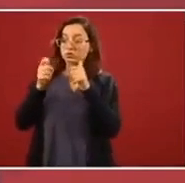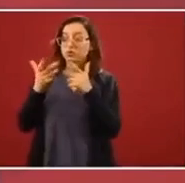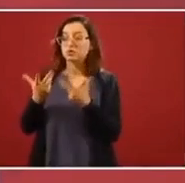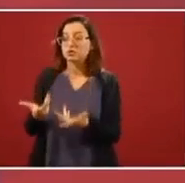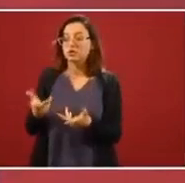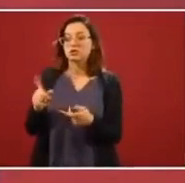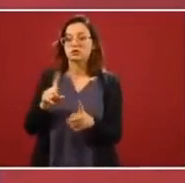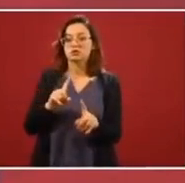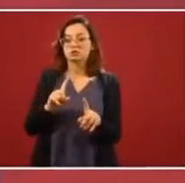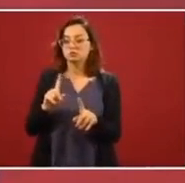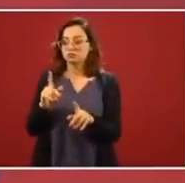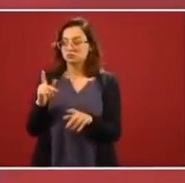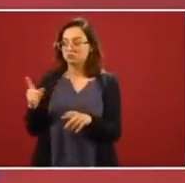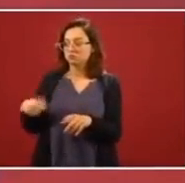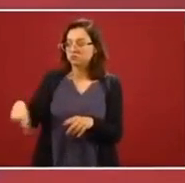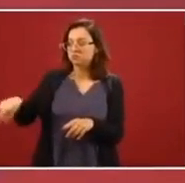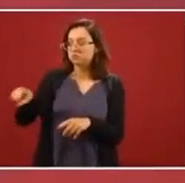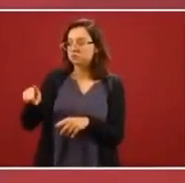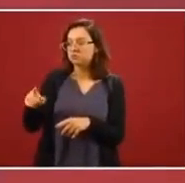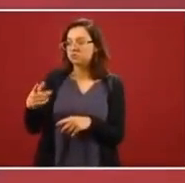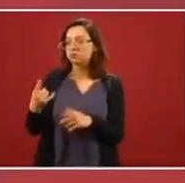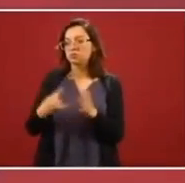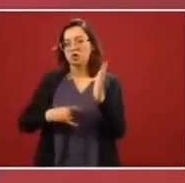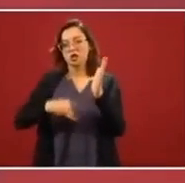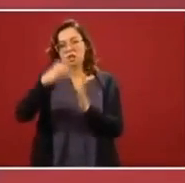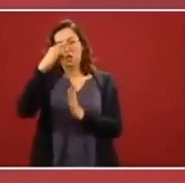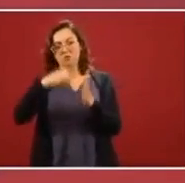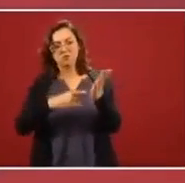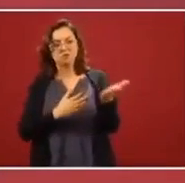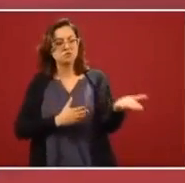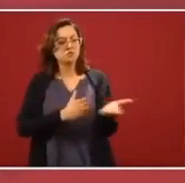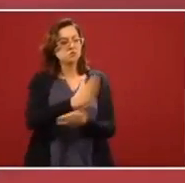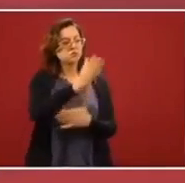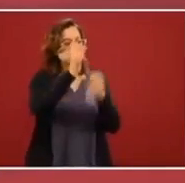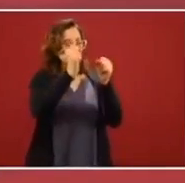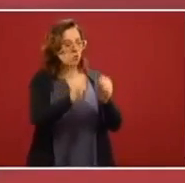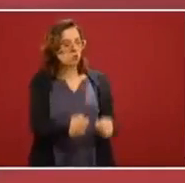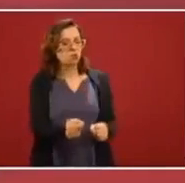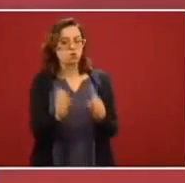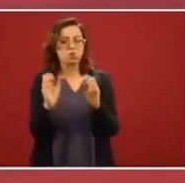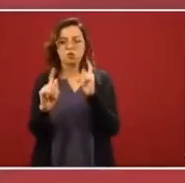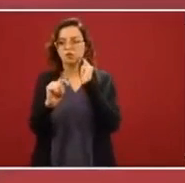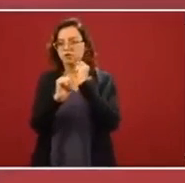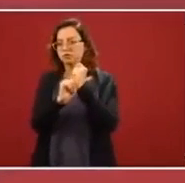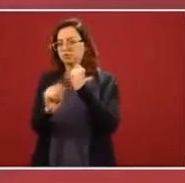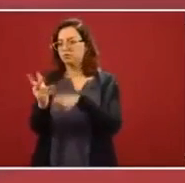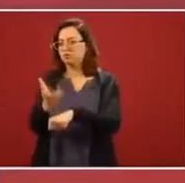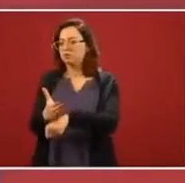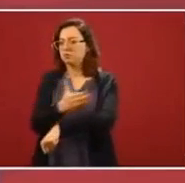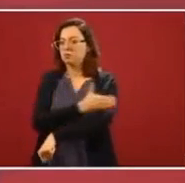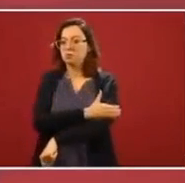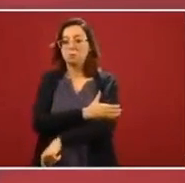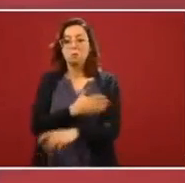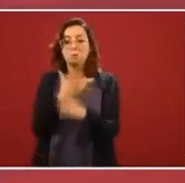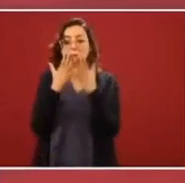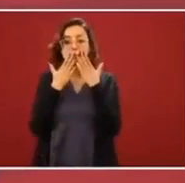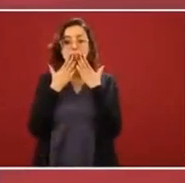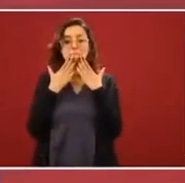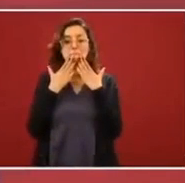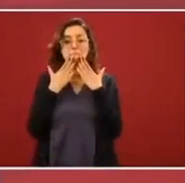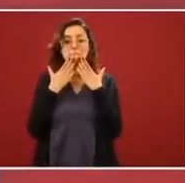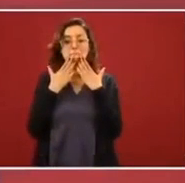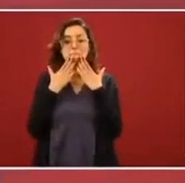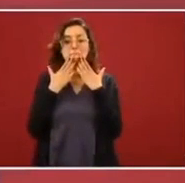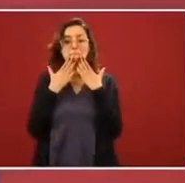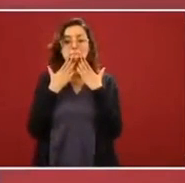seguridad que van a poder tomar un elevador o que van a ser acompañados en el transporte público. La tarea es muy importante,